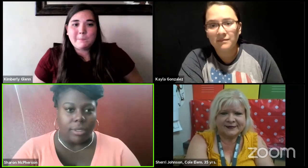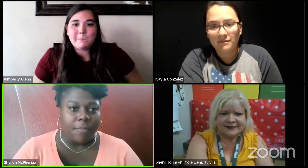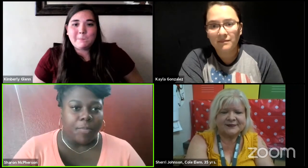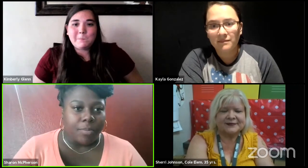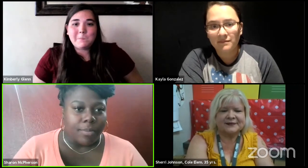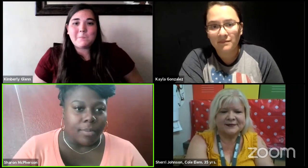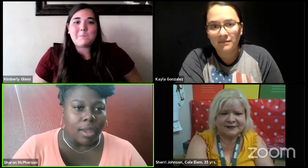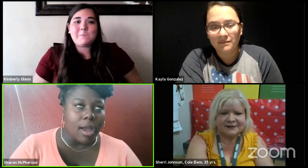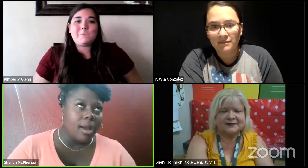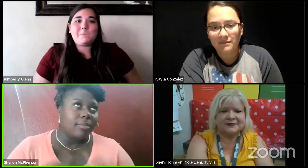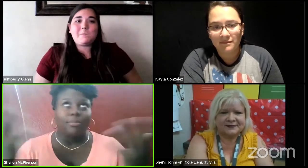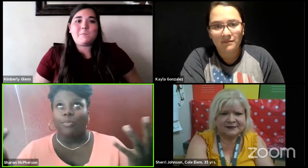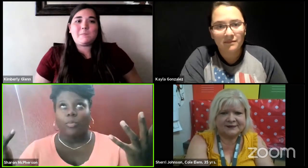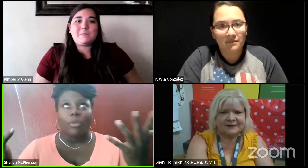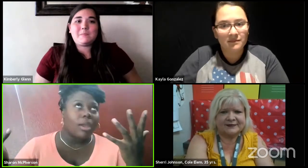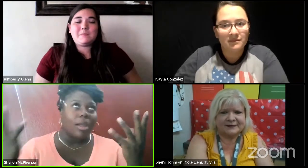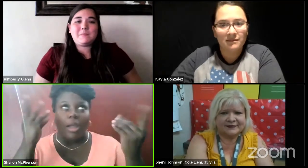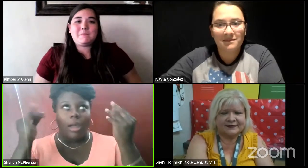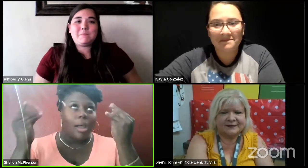first.